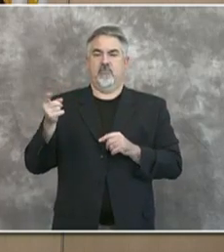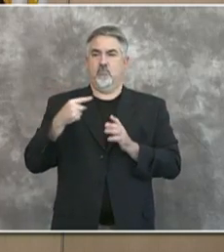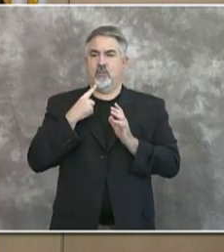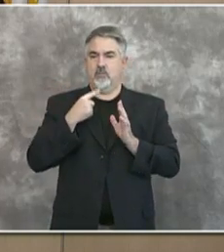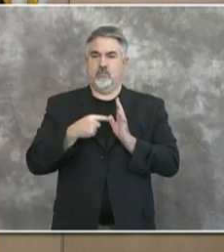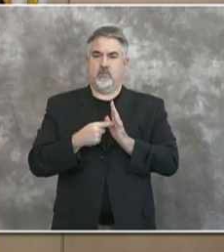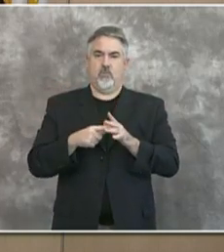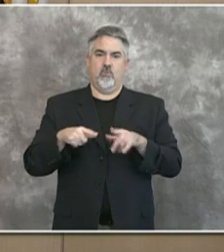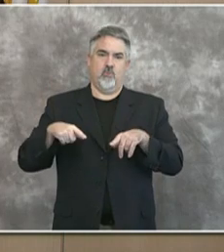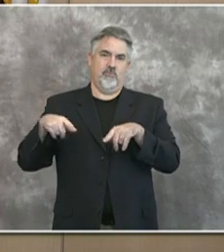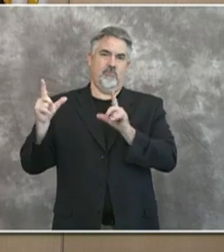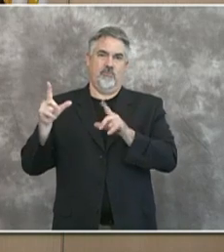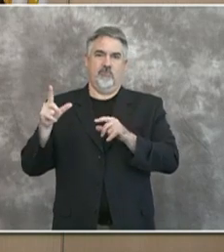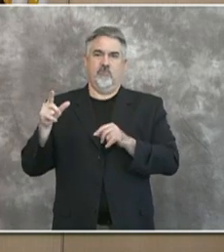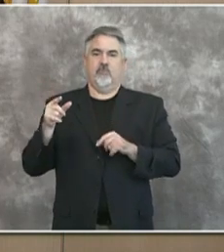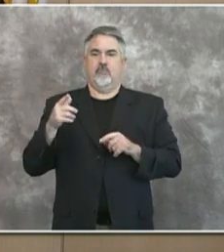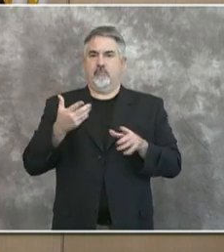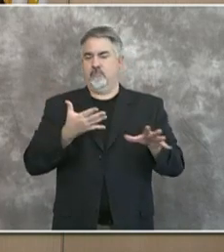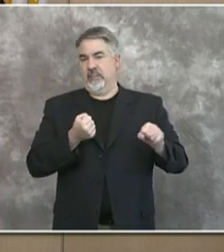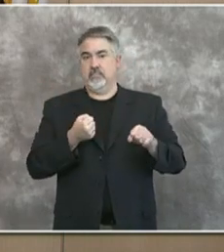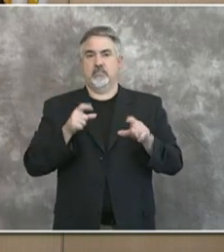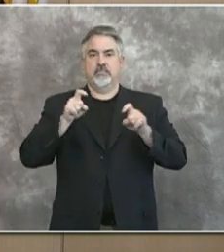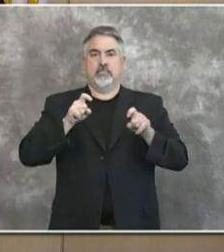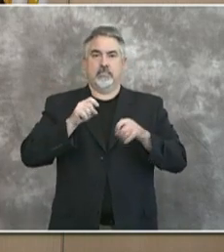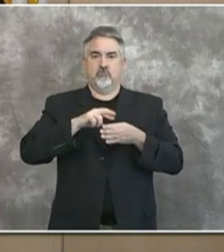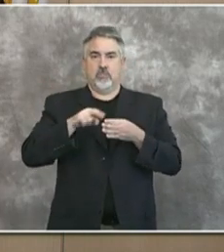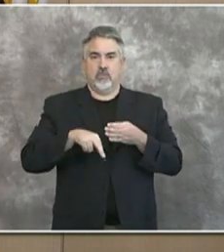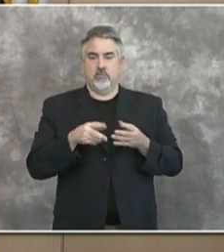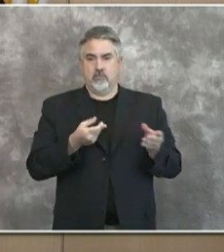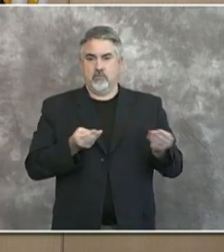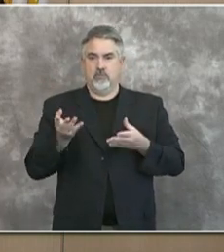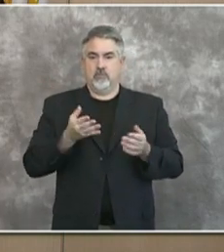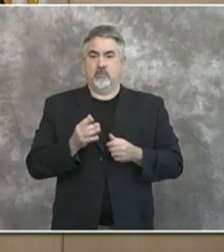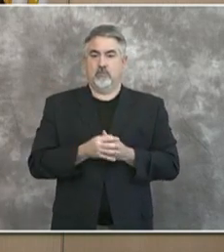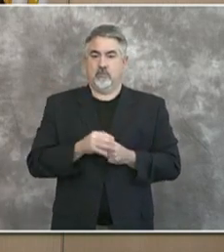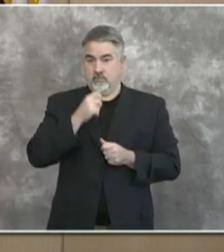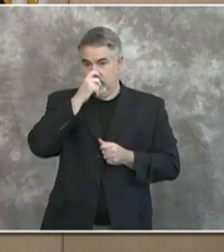and we anticipate that we will go live with that tomorrow.